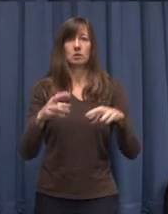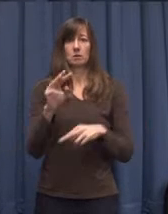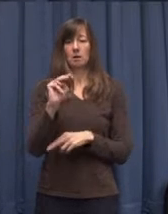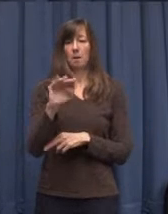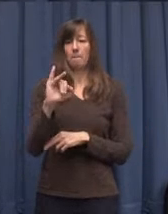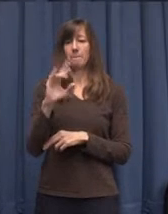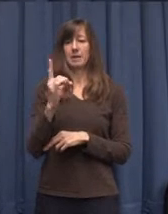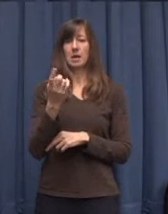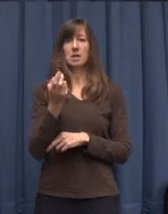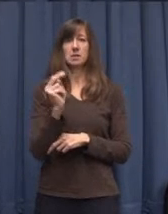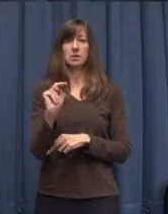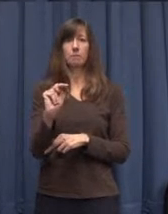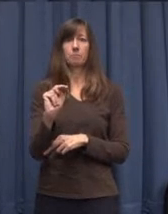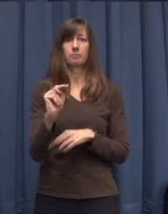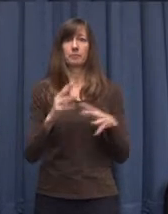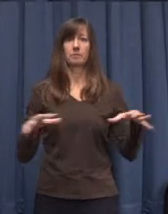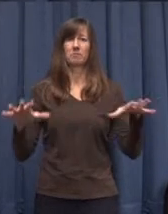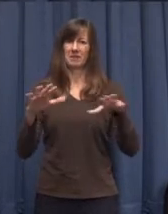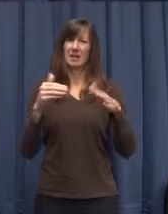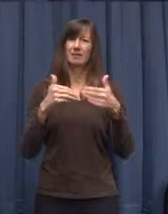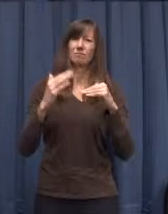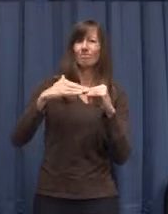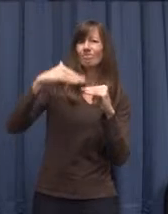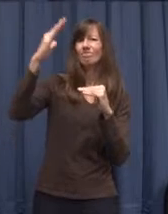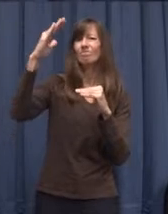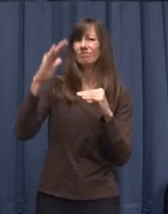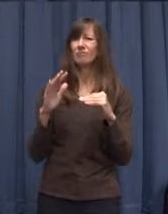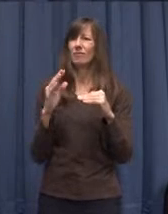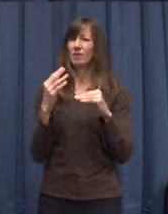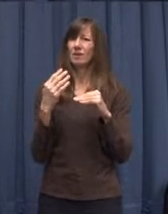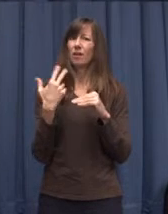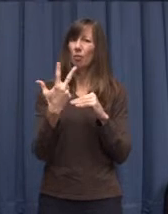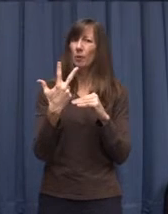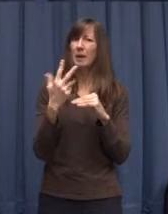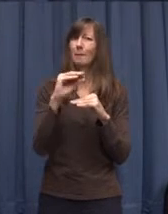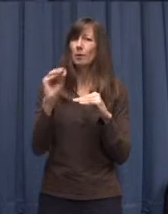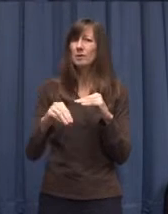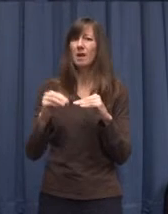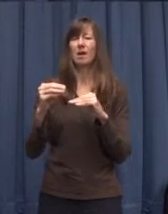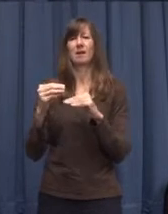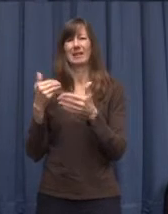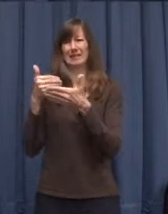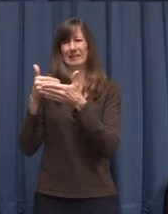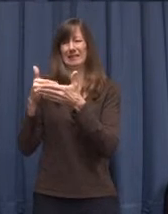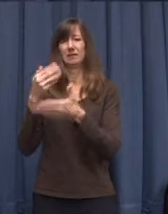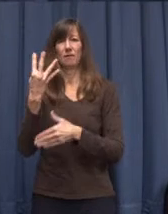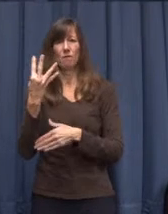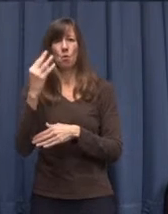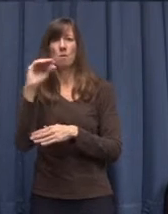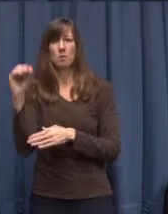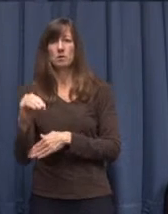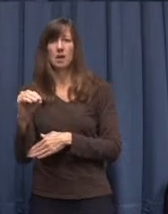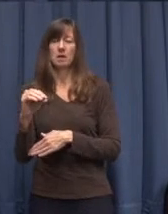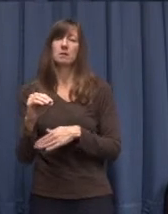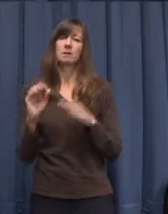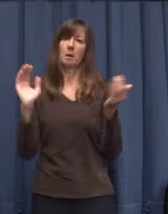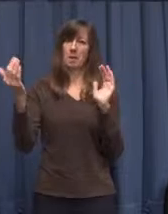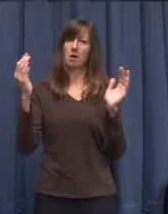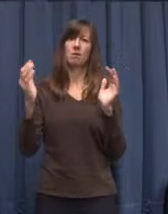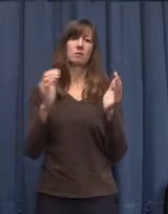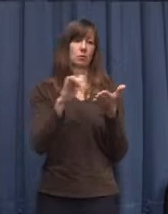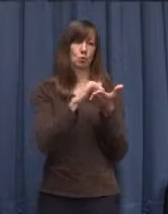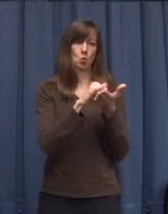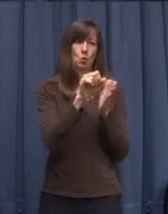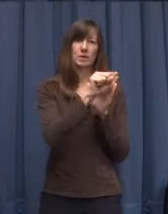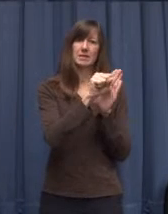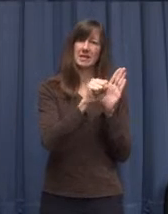us, is well over 3%, approaching 4%, and much of the state is also at the same point. So unlike